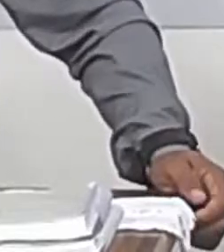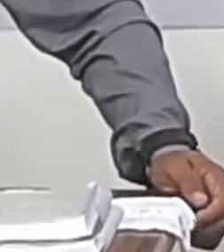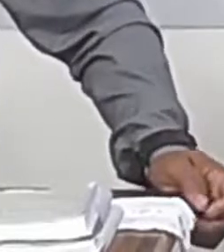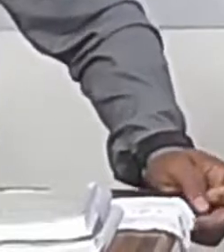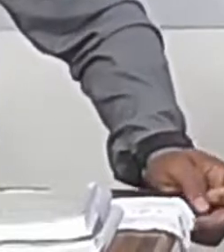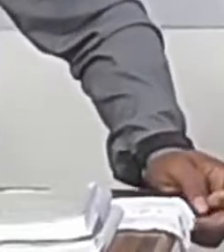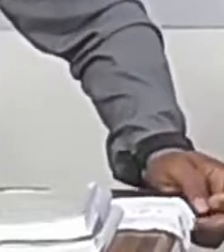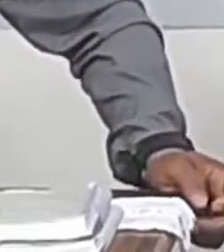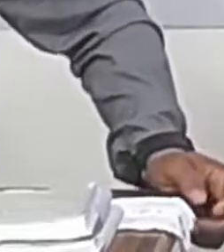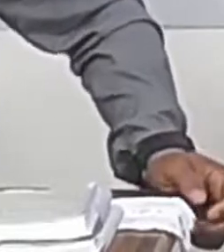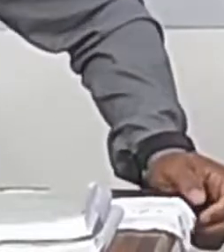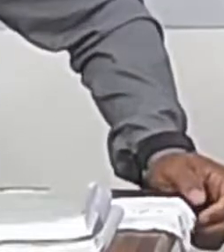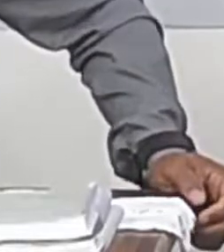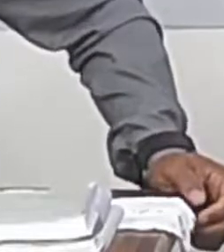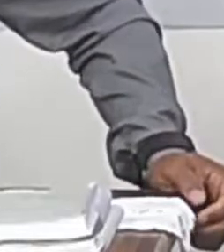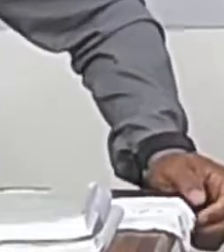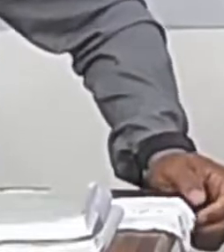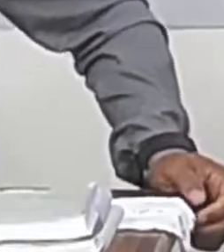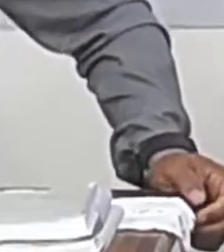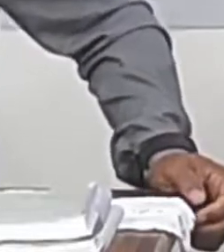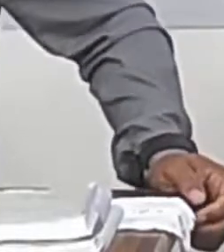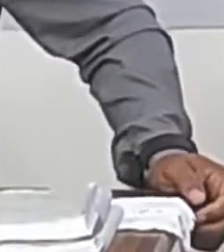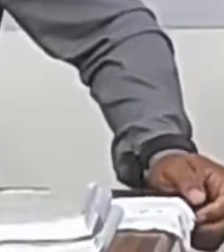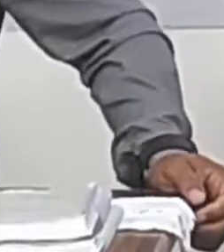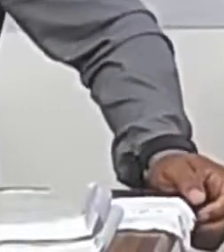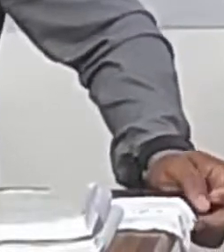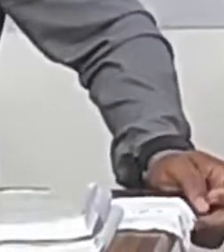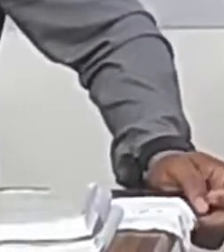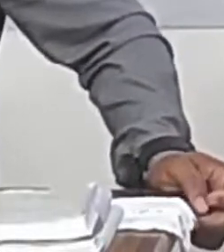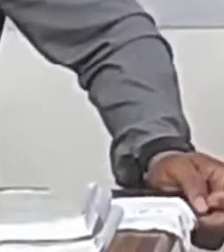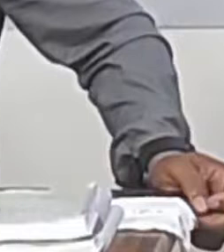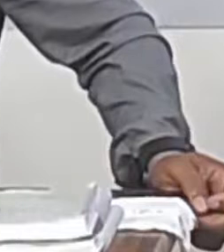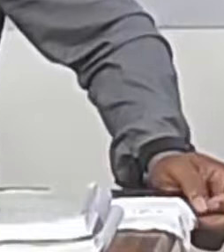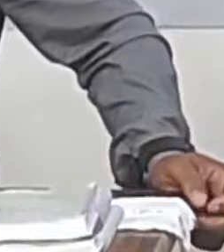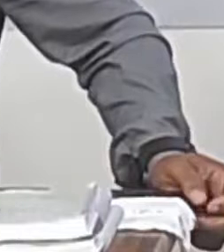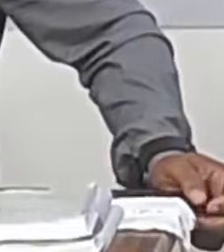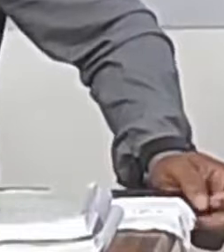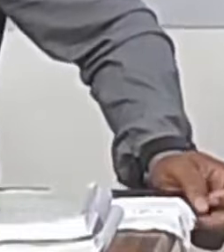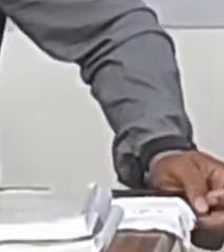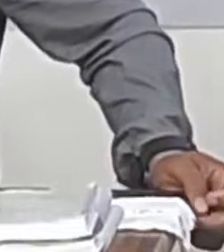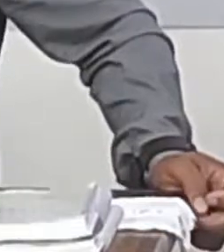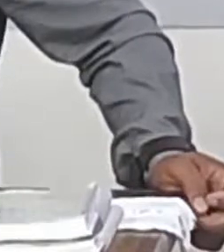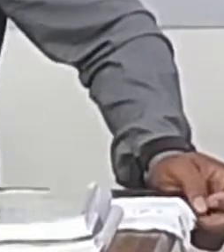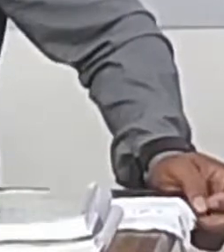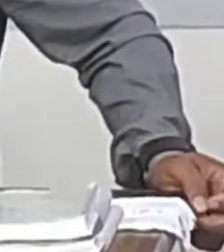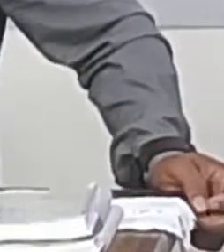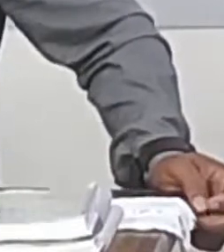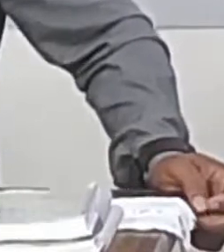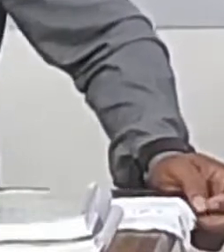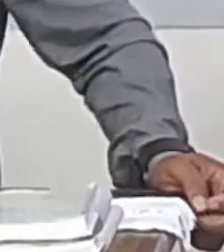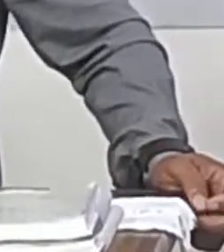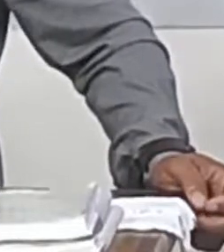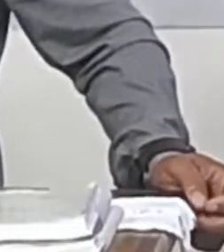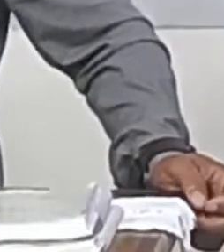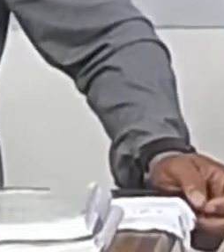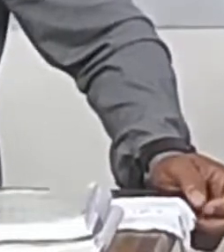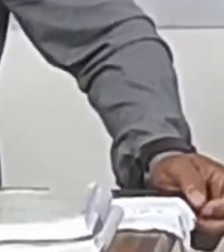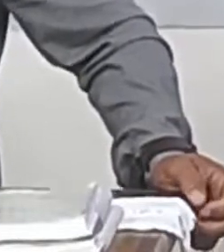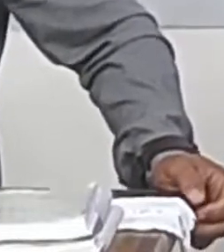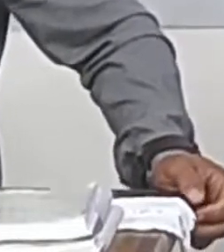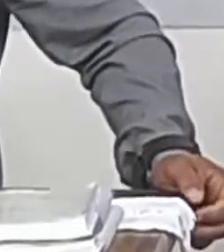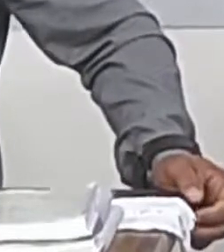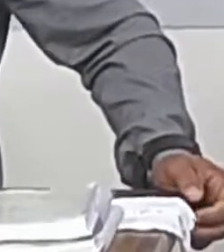there sometimes the couple of snakes, right? We're not snakes, we're